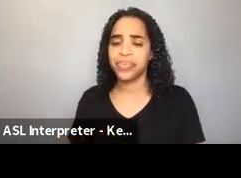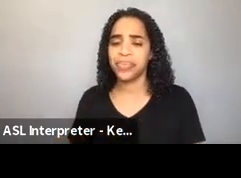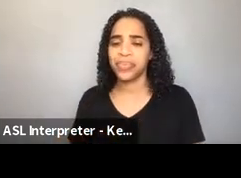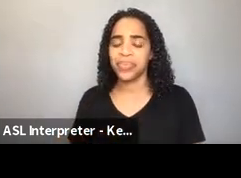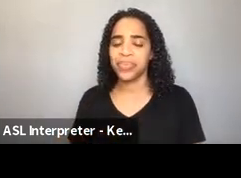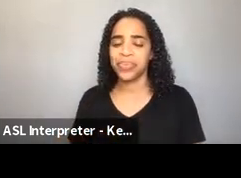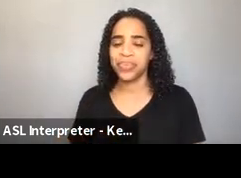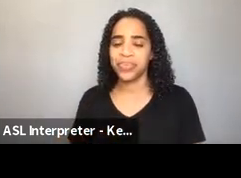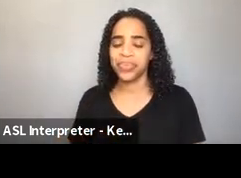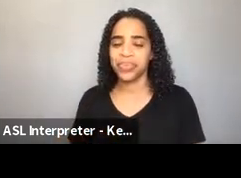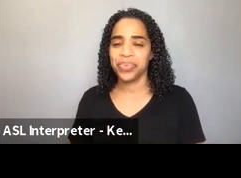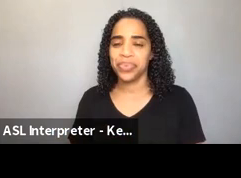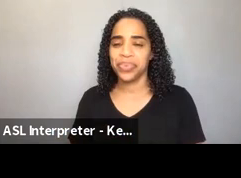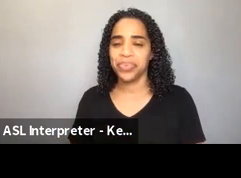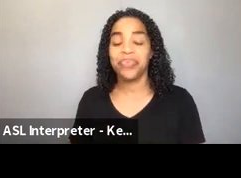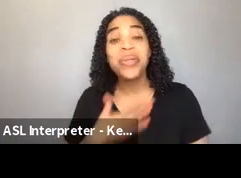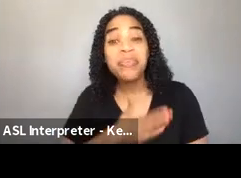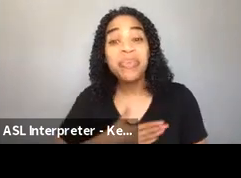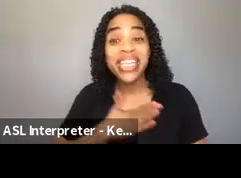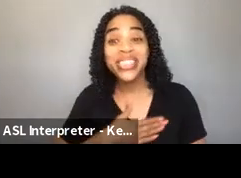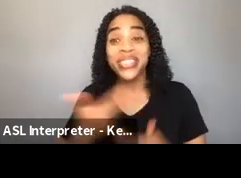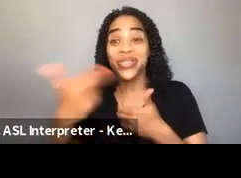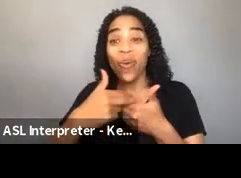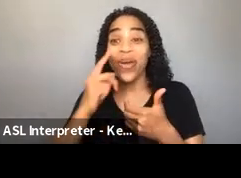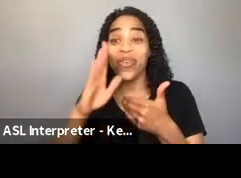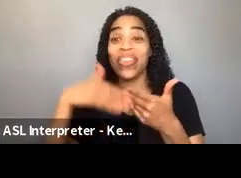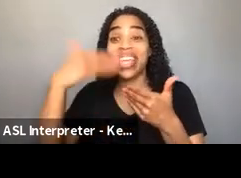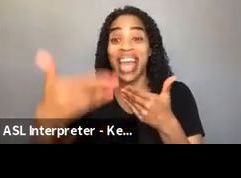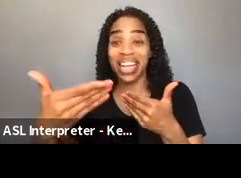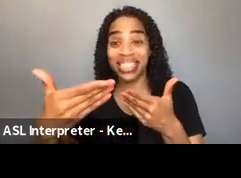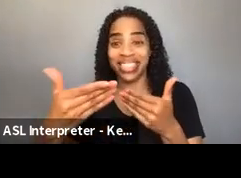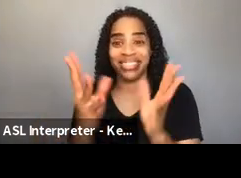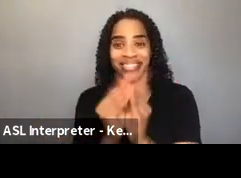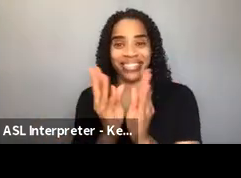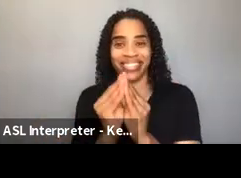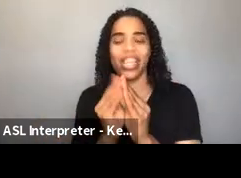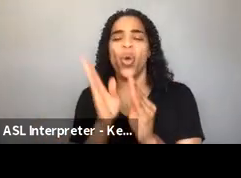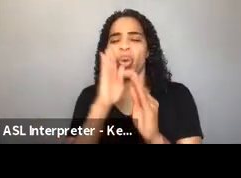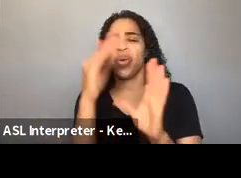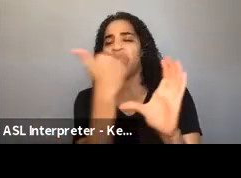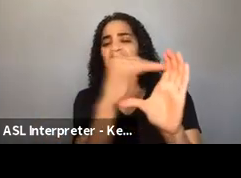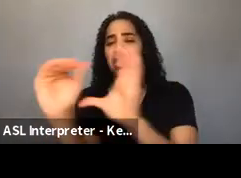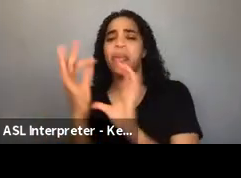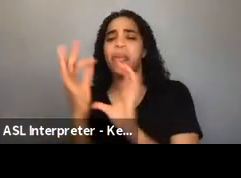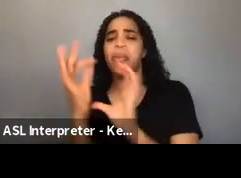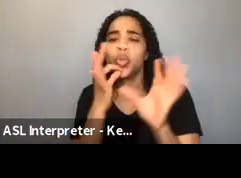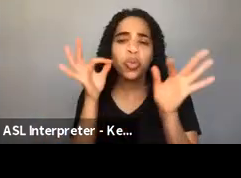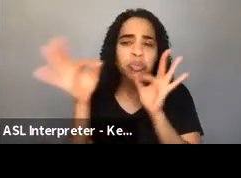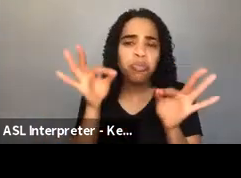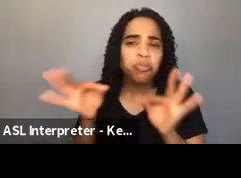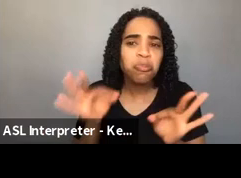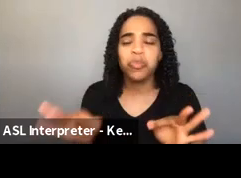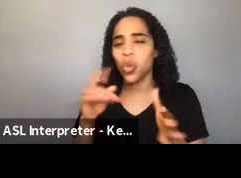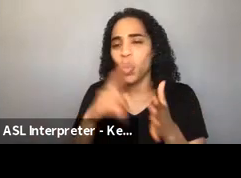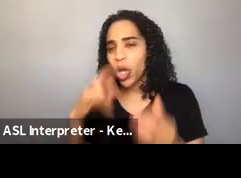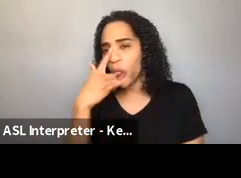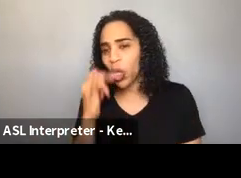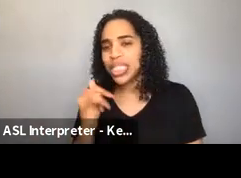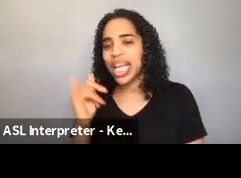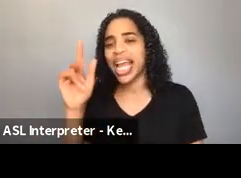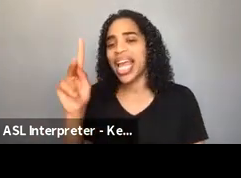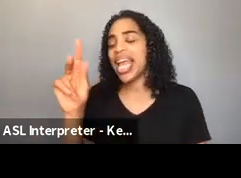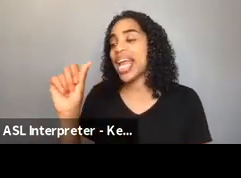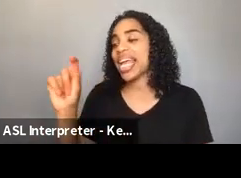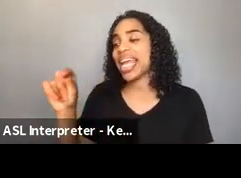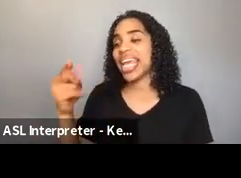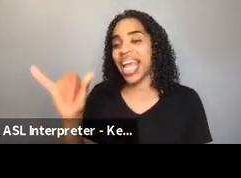So please join us for that. We will be sending out information on that shortly. Kathy Hull will